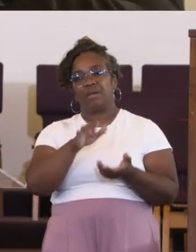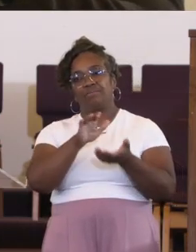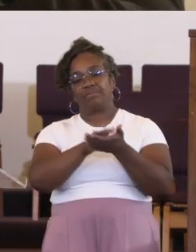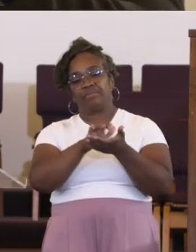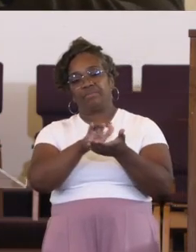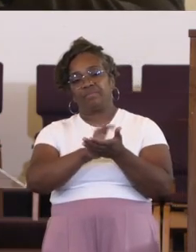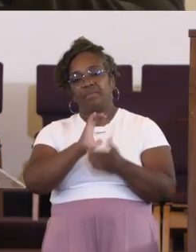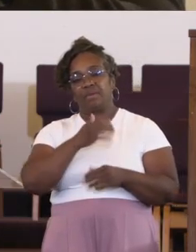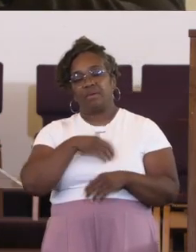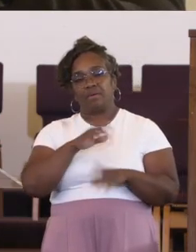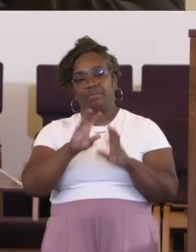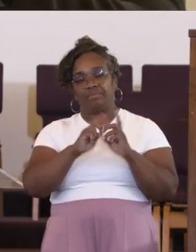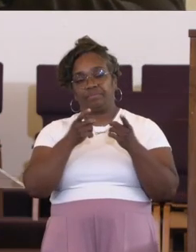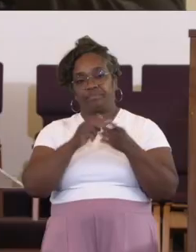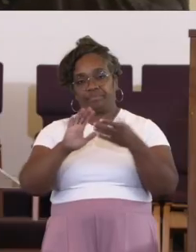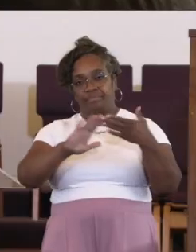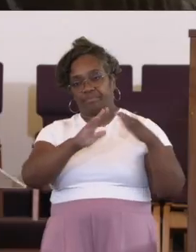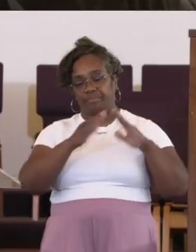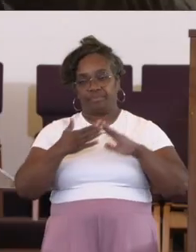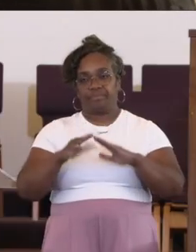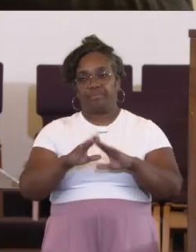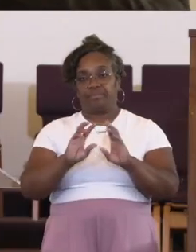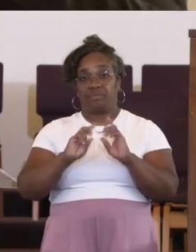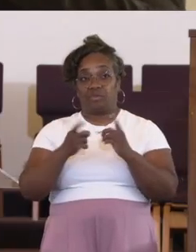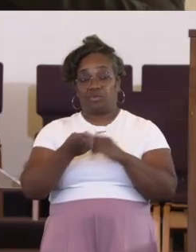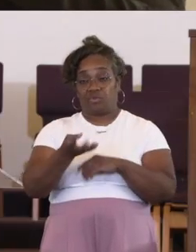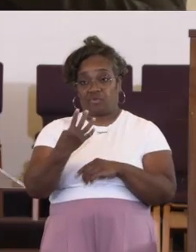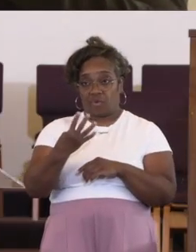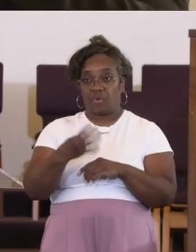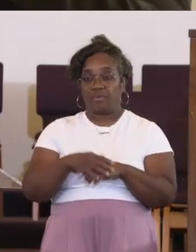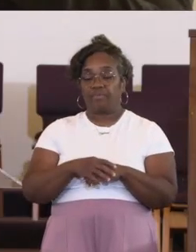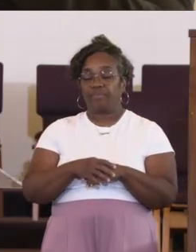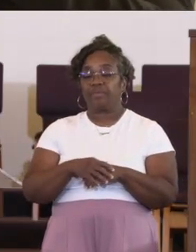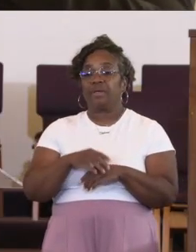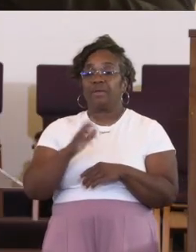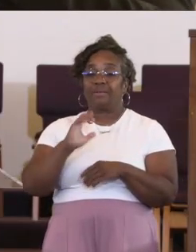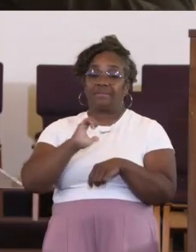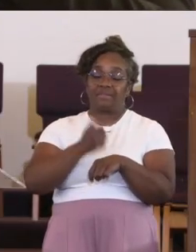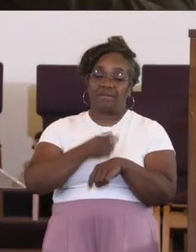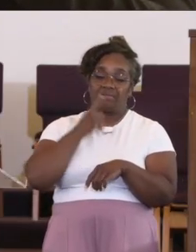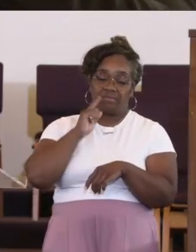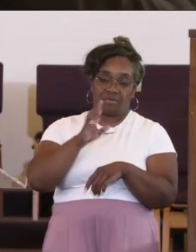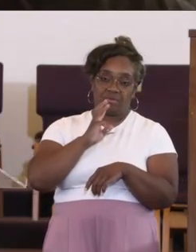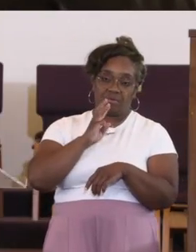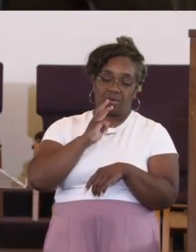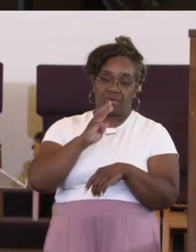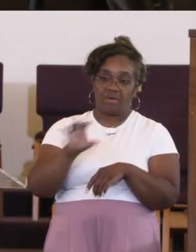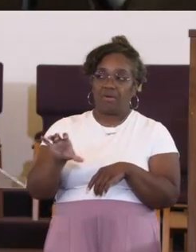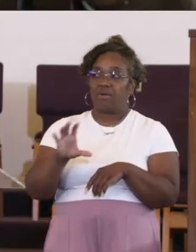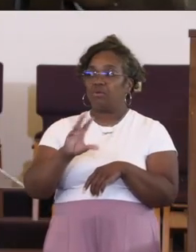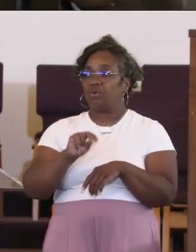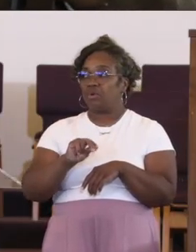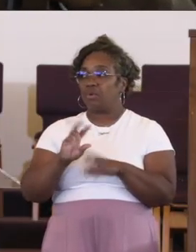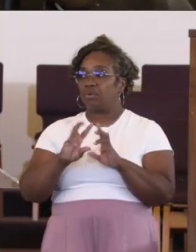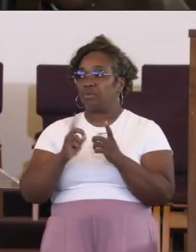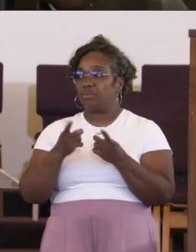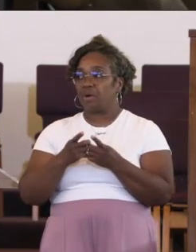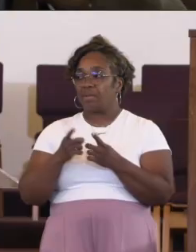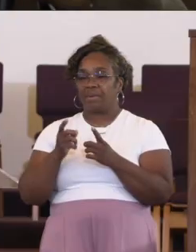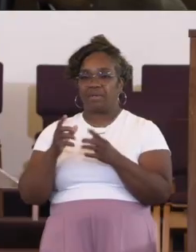of Neighborhoods in District 4. They set it up for them to come out and get water. No departments are talking to each